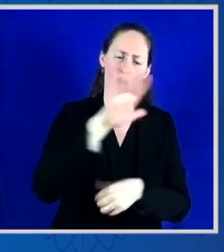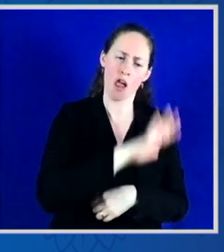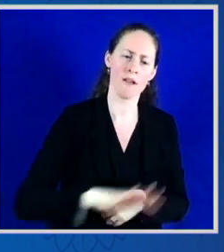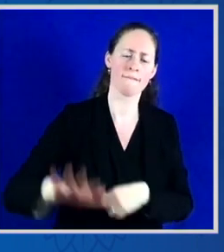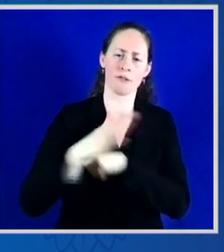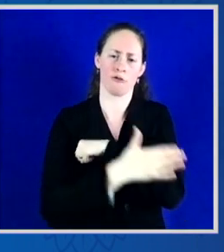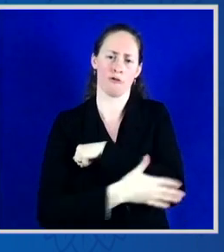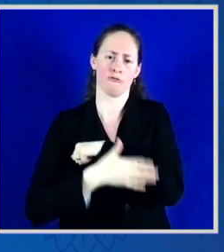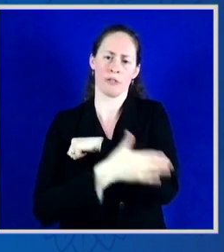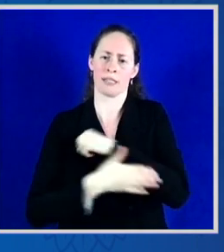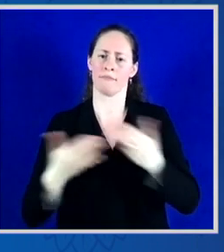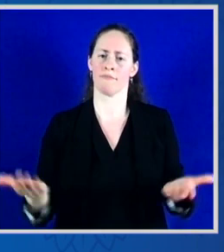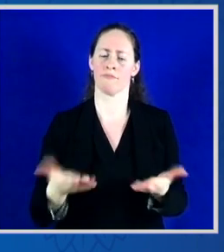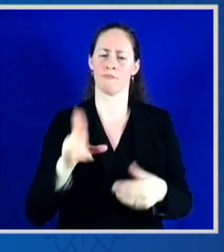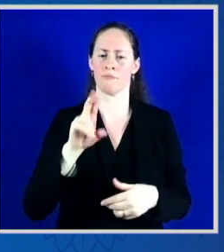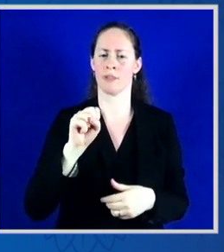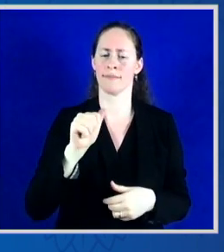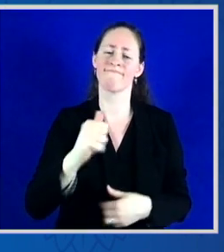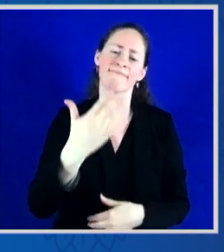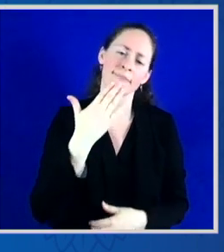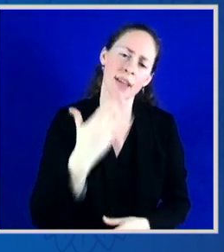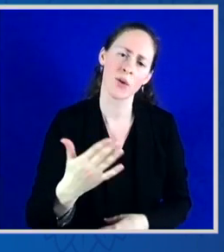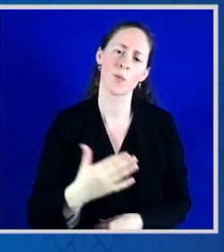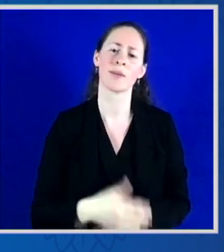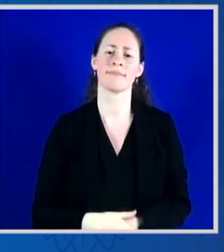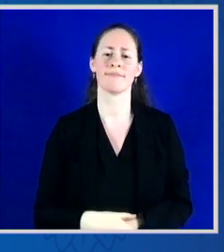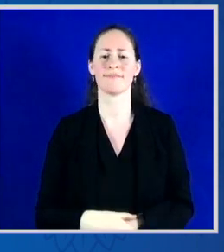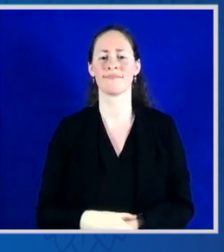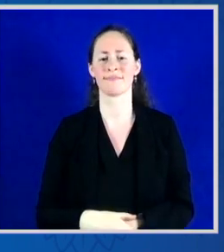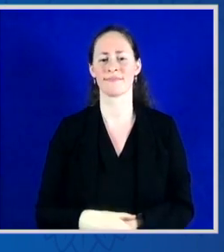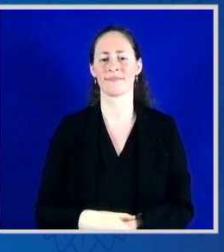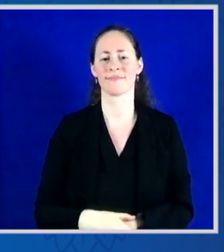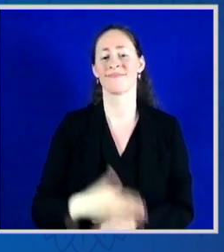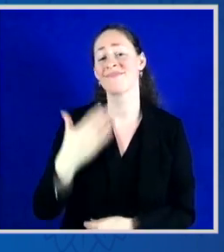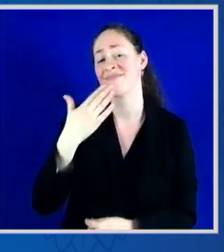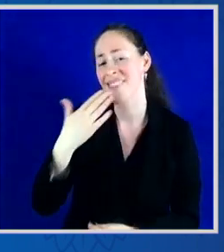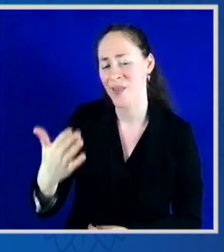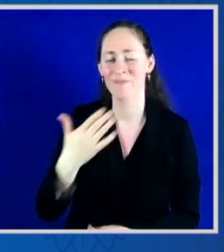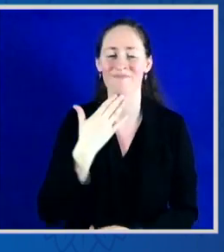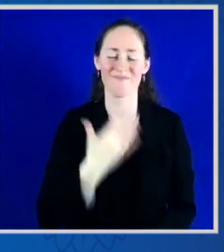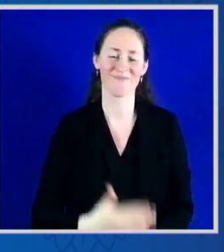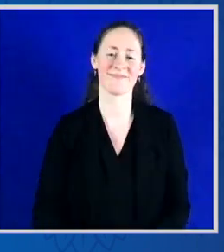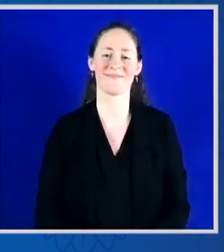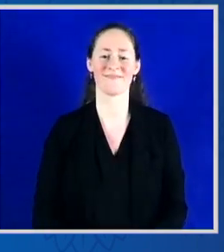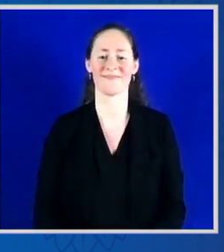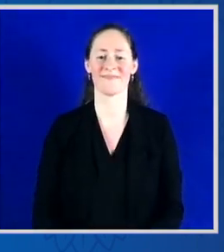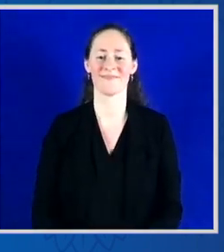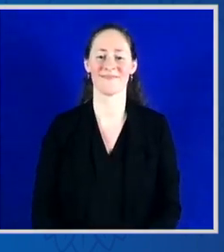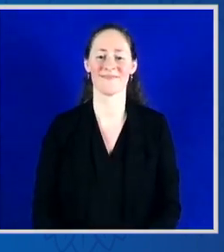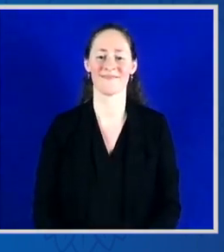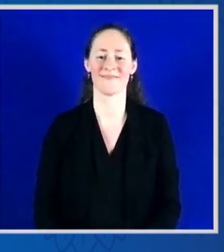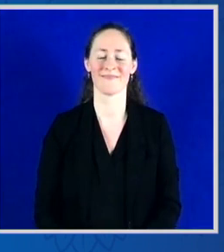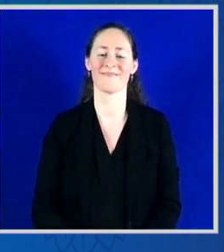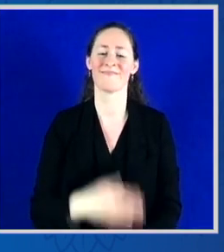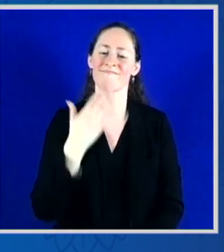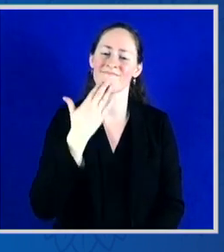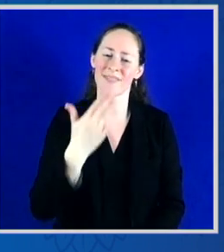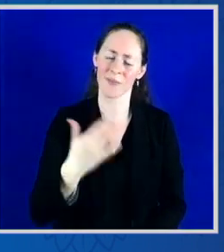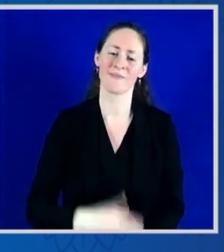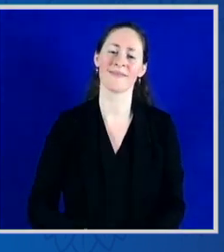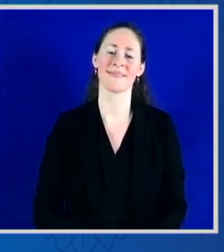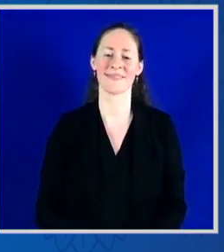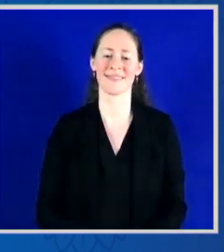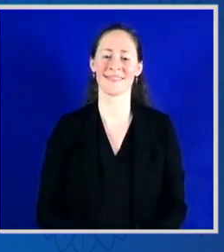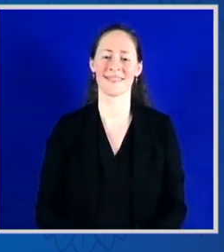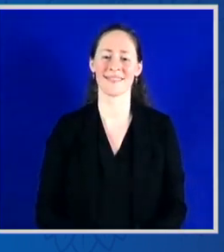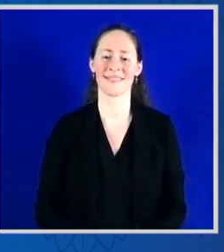Thank you. Thank you, Dr. Biden. Well, thank you, Dr. Biden. And I think that the one thing that we've all